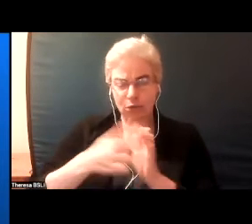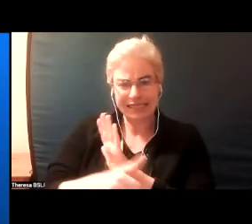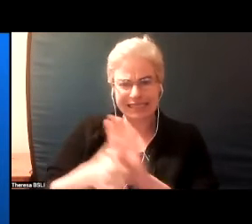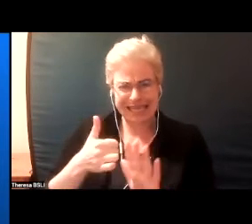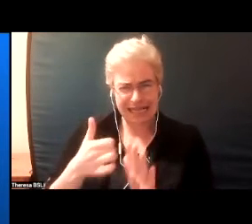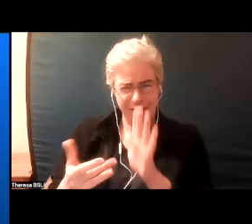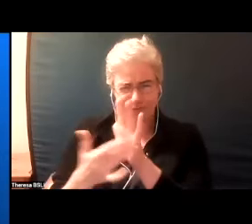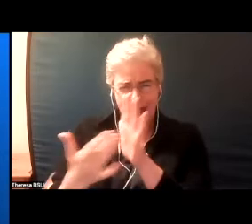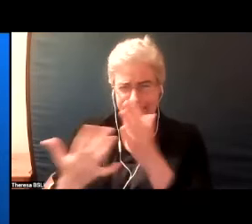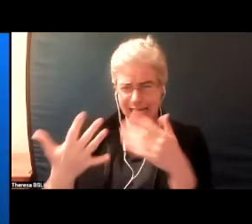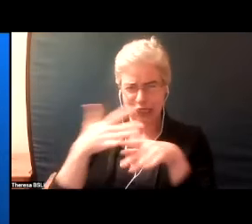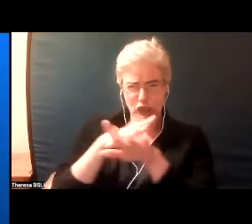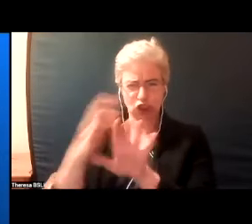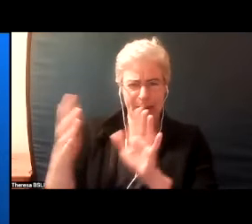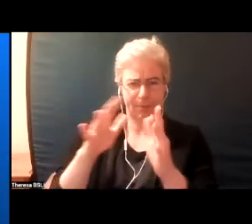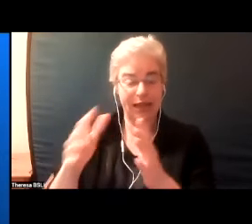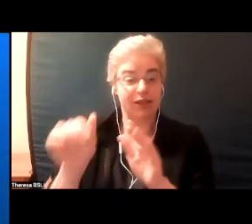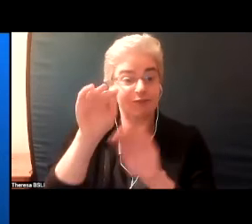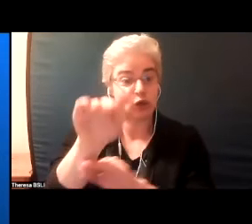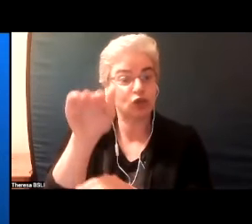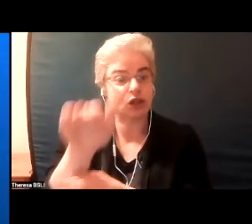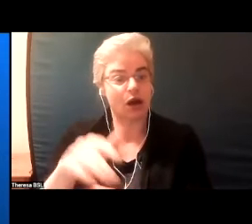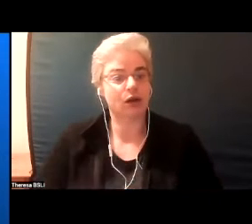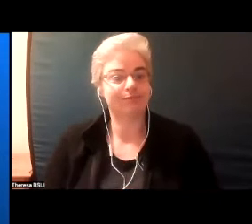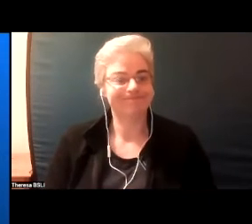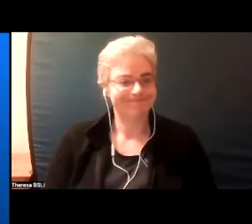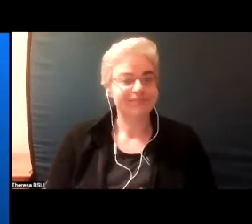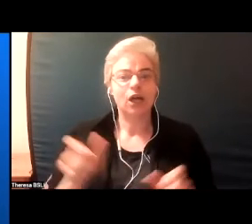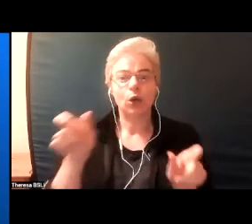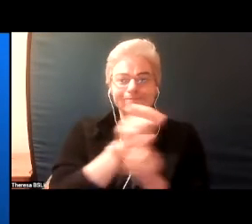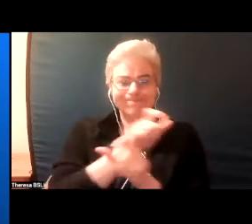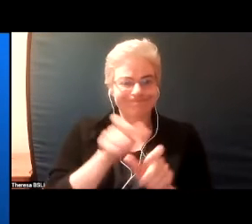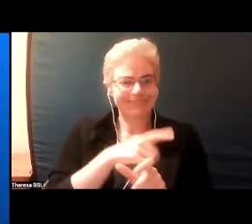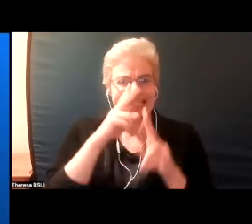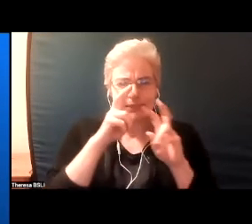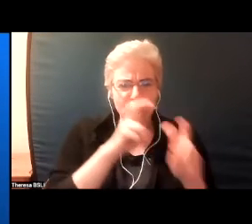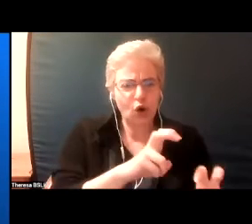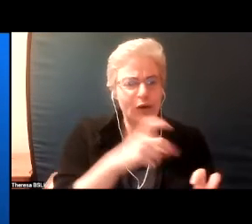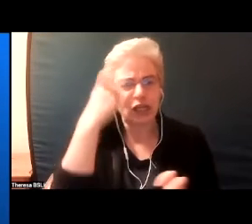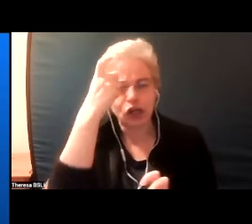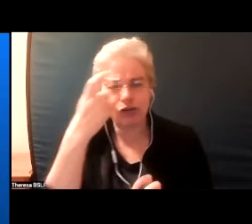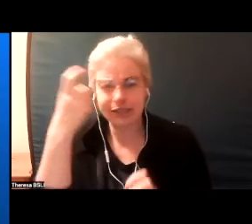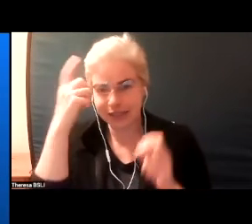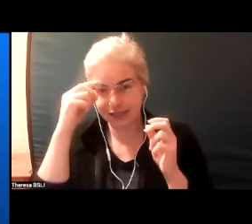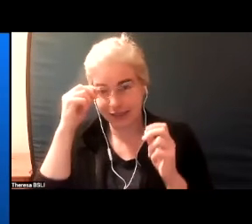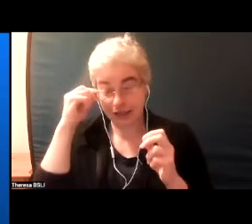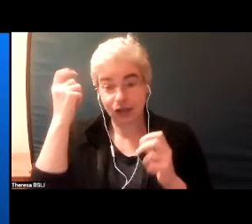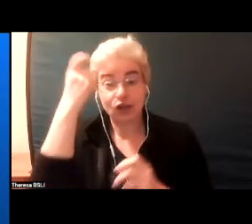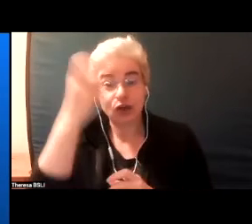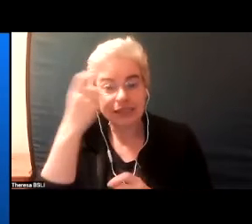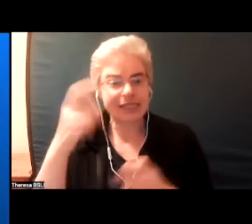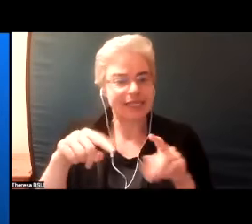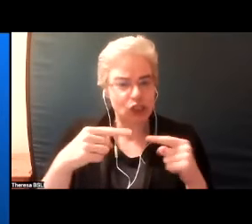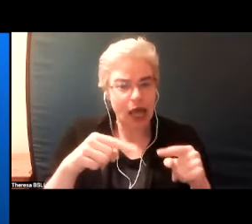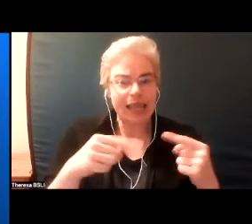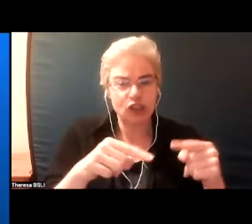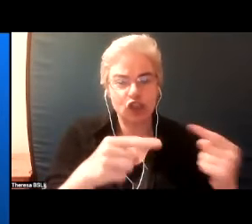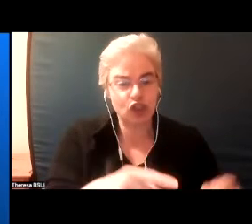future. What is it to be dyslexic? Exploring, curious and constantly